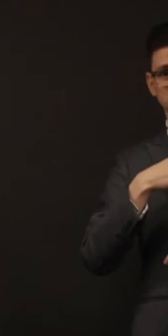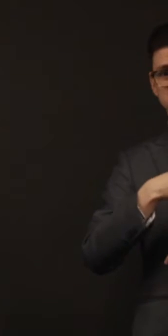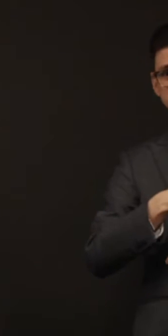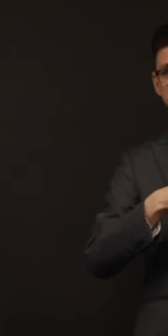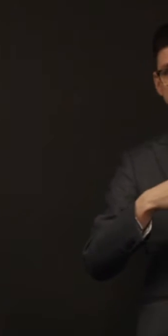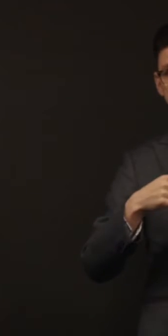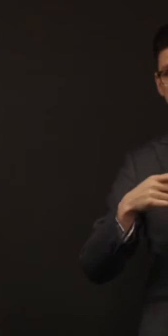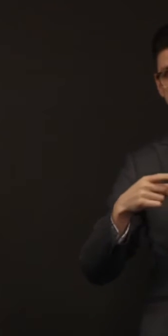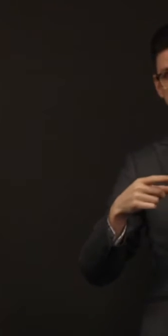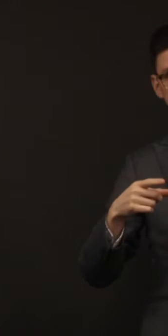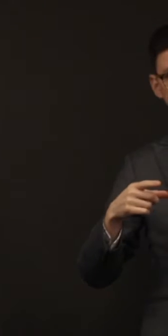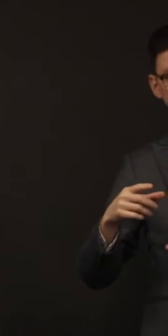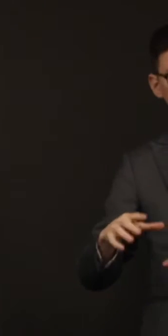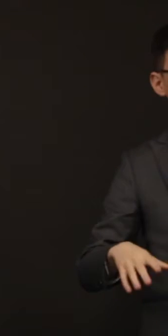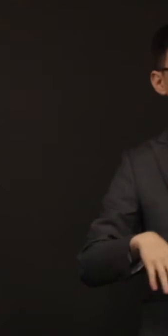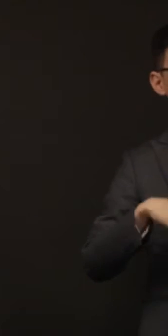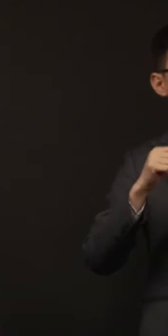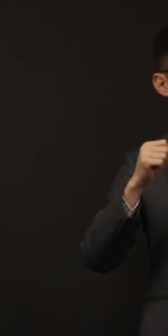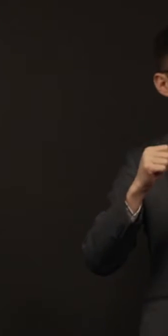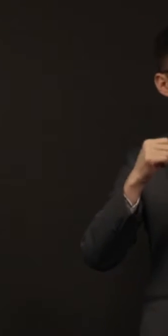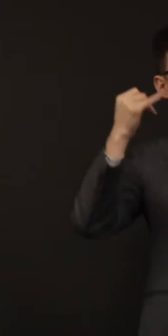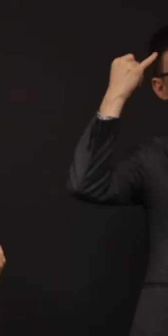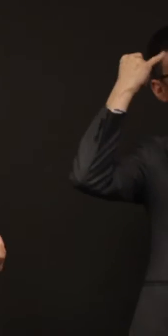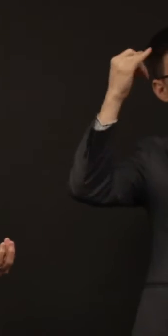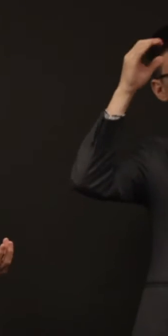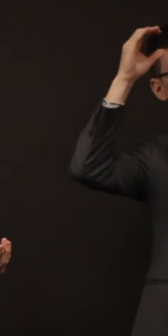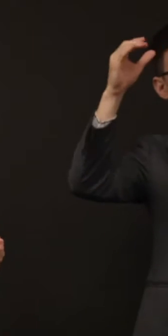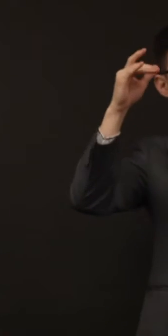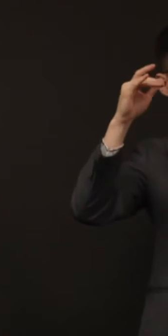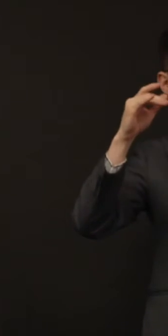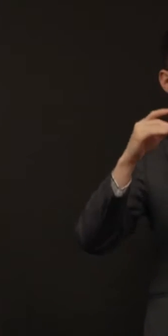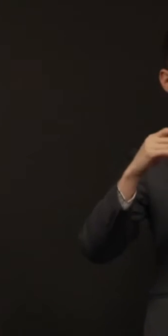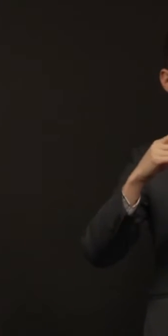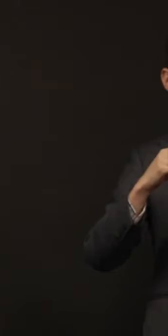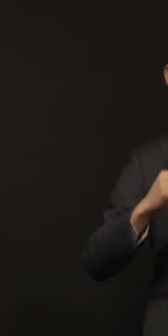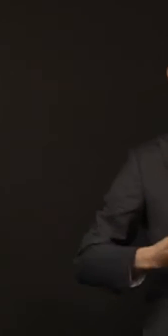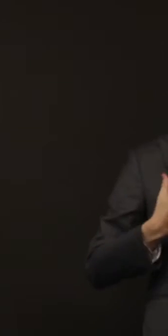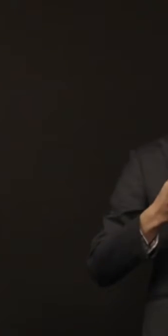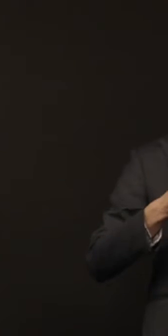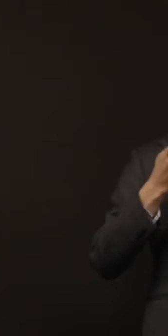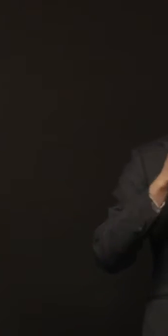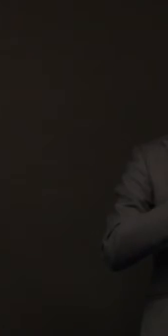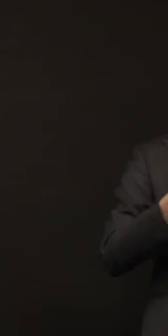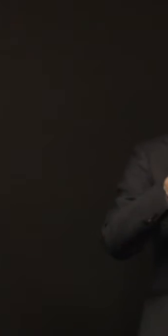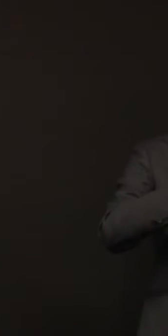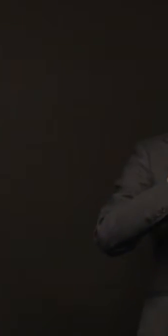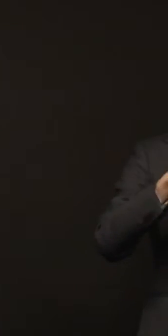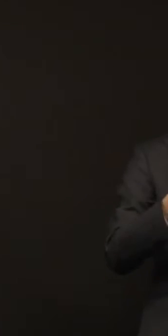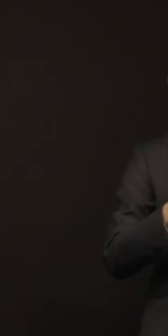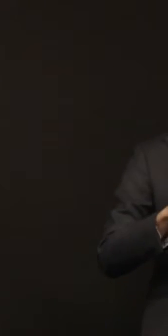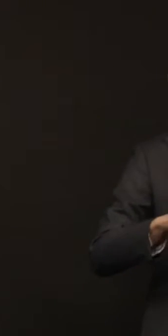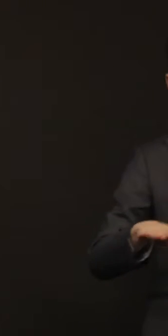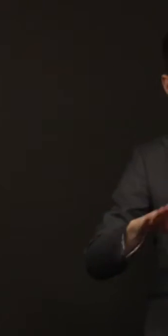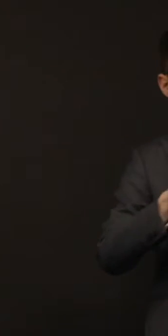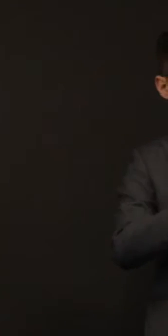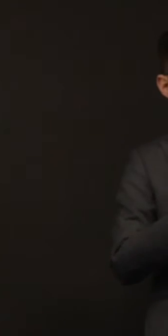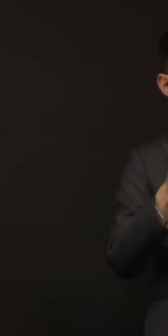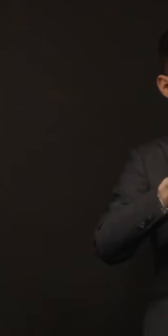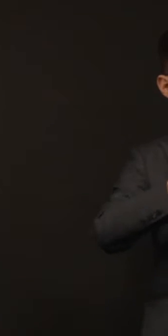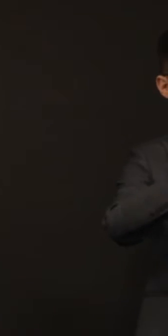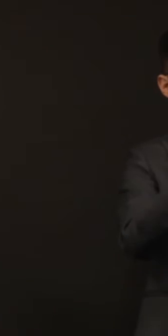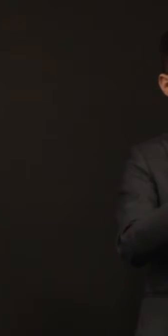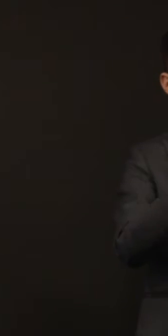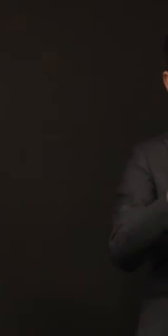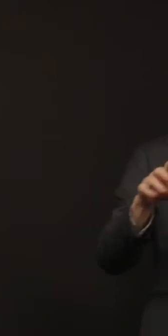the idea of what she's working on, inspired by her own family and her own children, her own circumstances, and